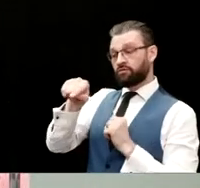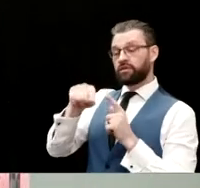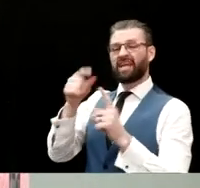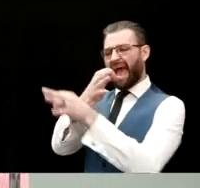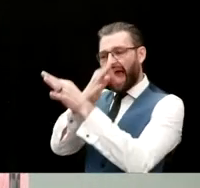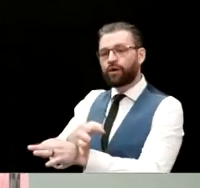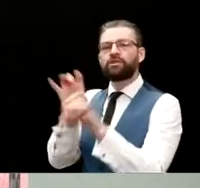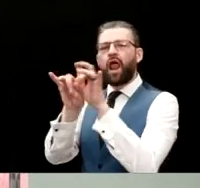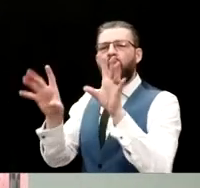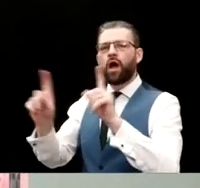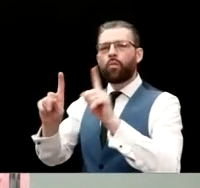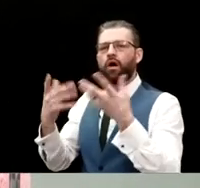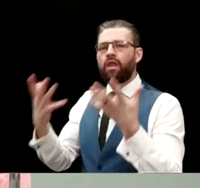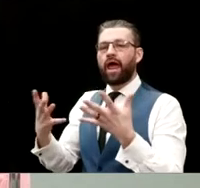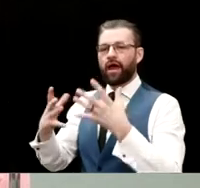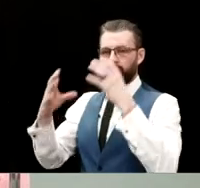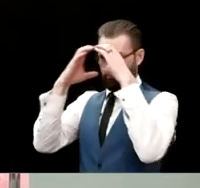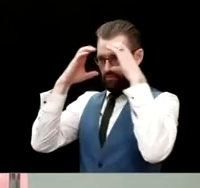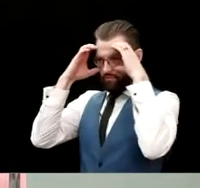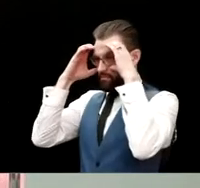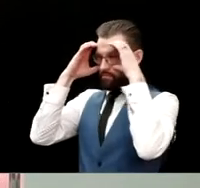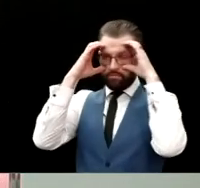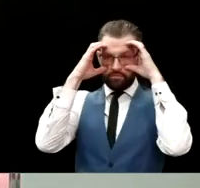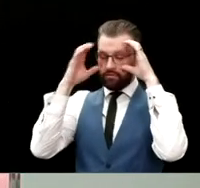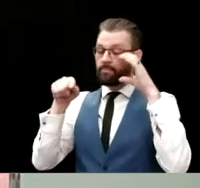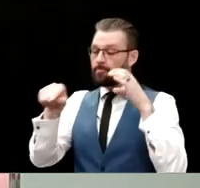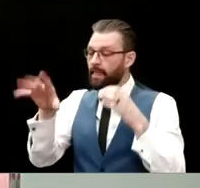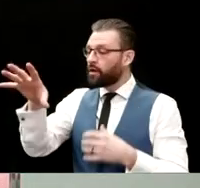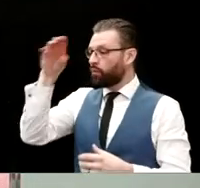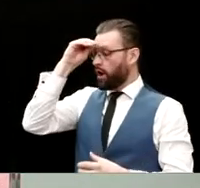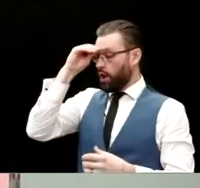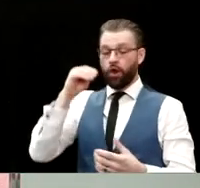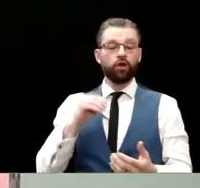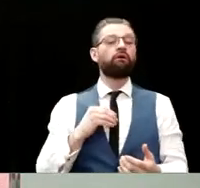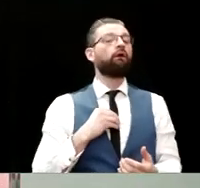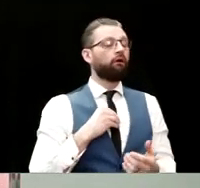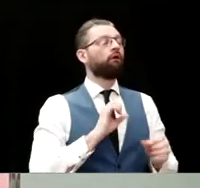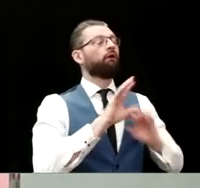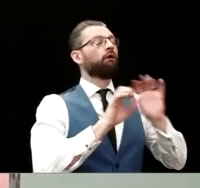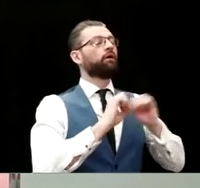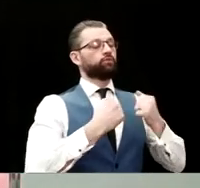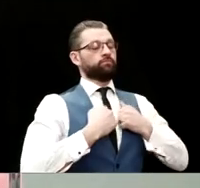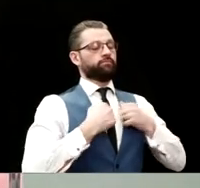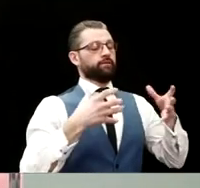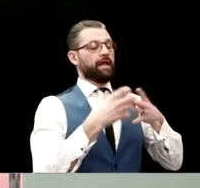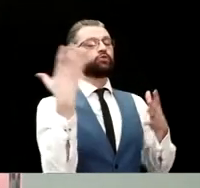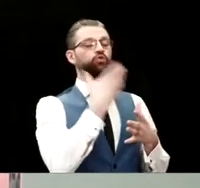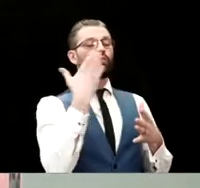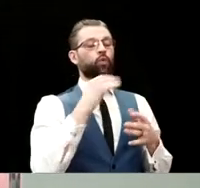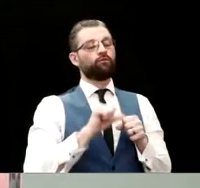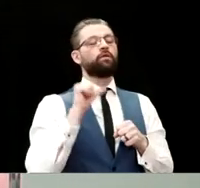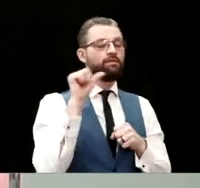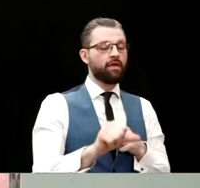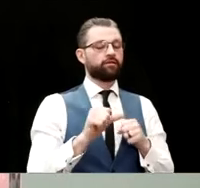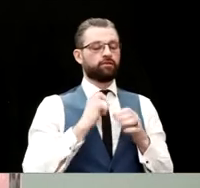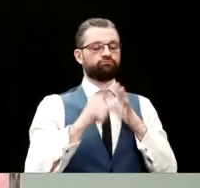reality, and commemorating and remembering the Holocaust by sharing what we learned with our school through our Next Steps projects.